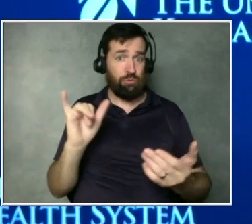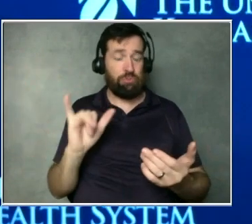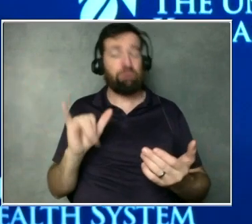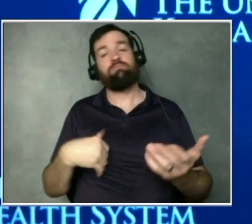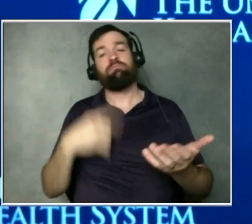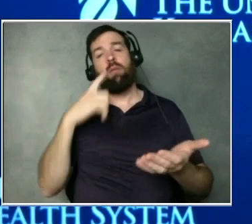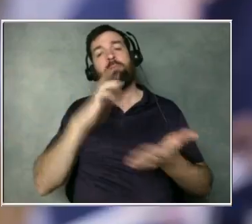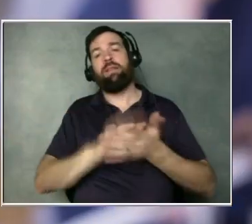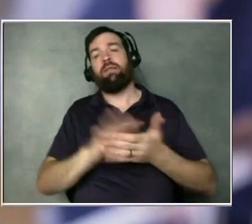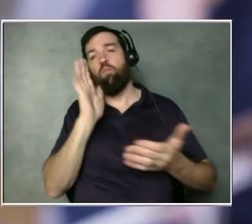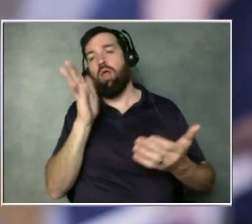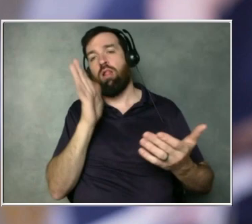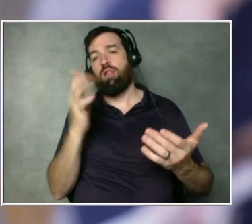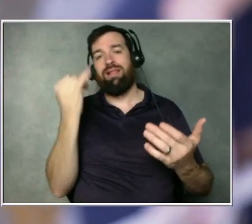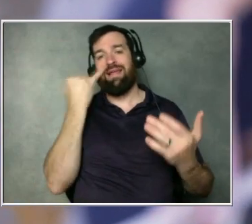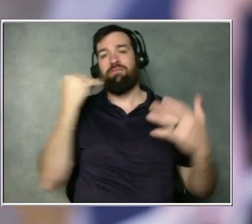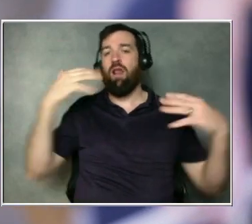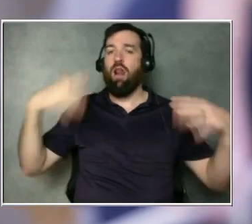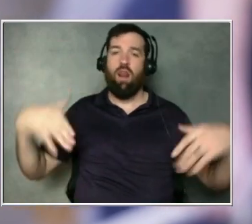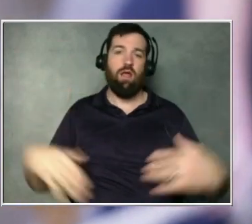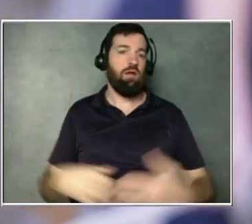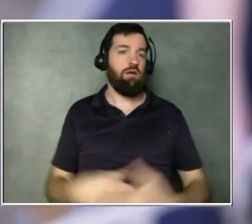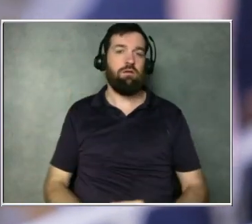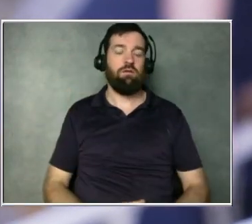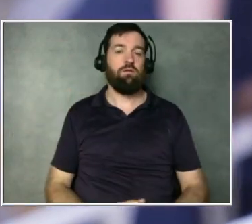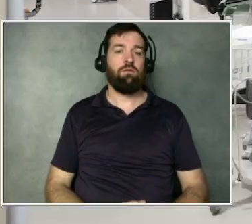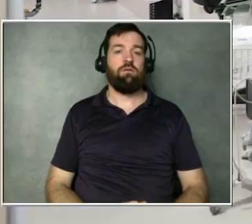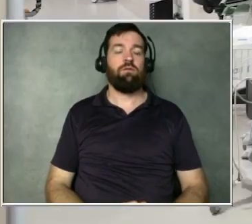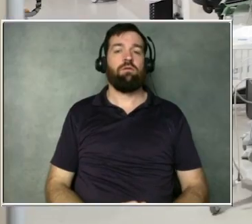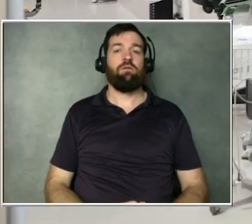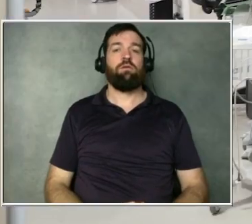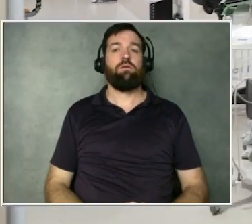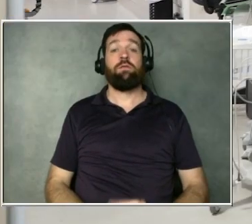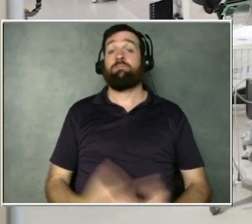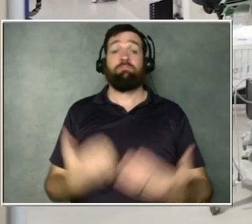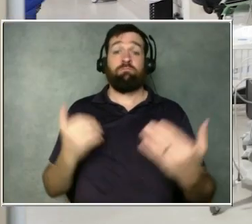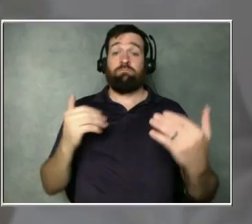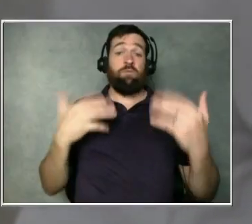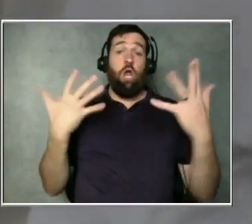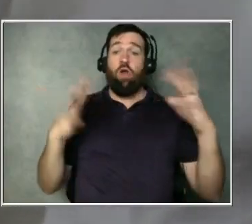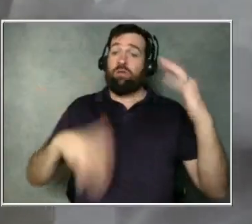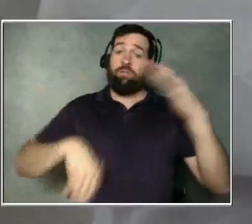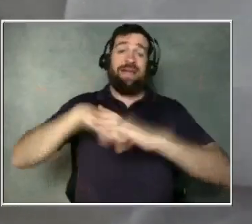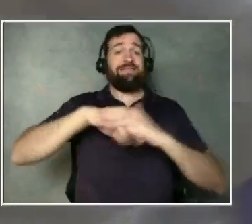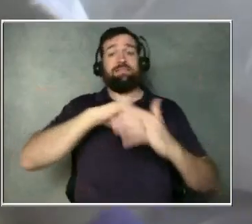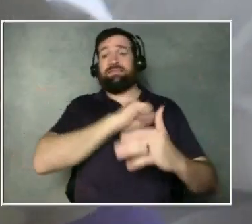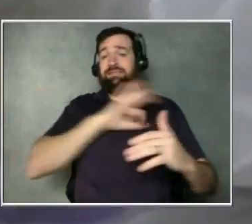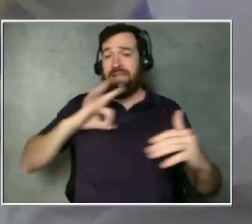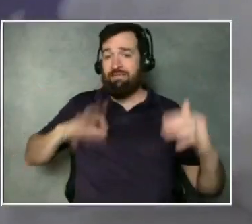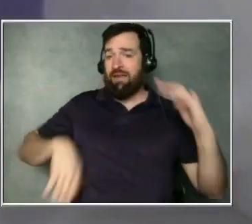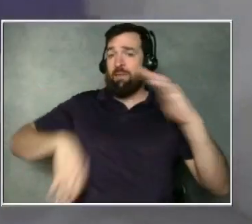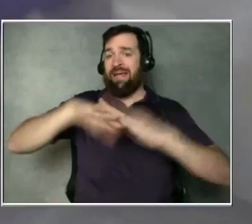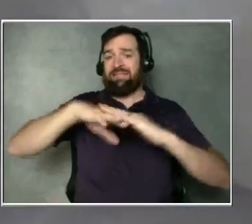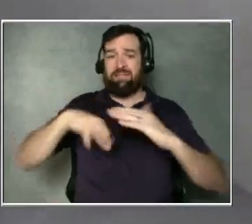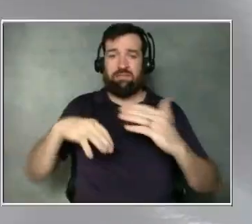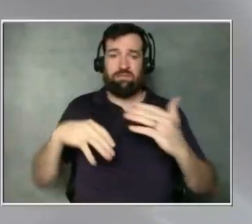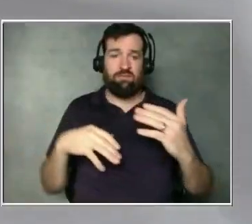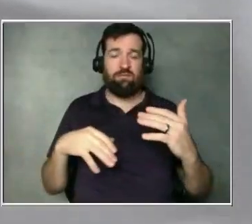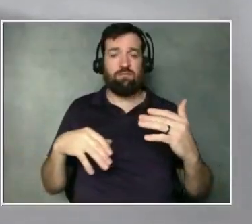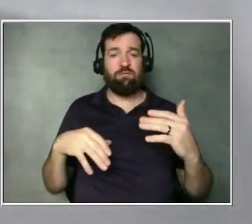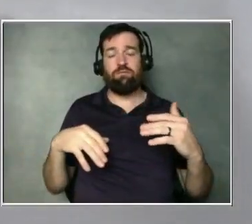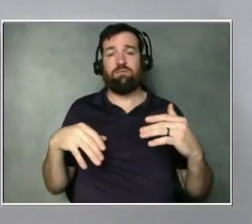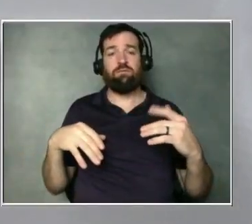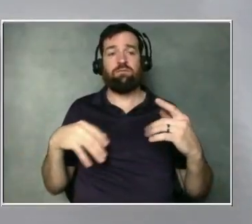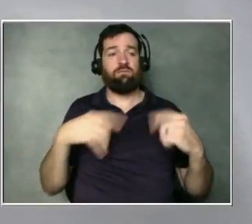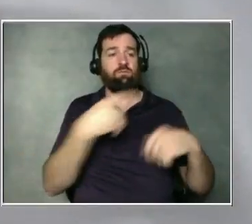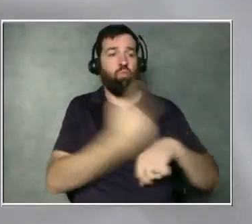soon if it isn't already. Our beds are at capacity, staffing is at capacity. I had one day where I had 3